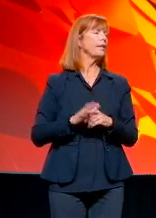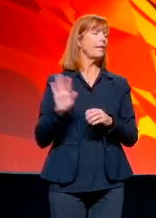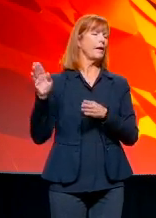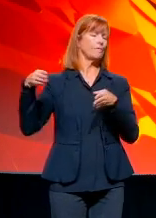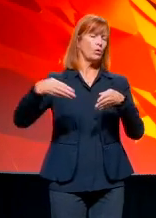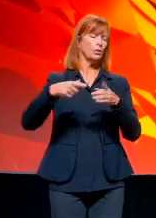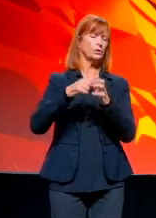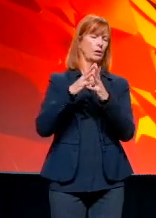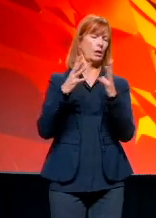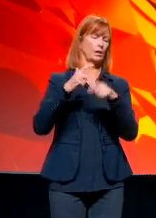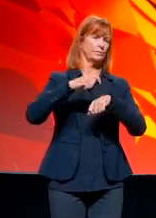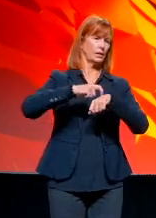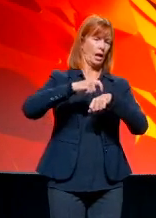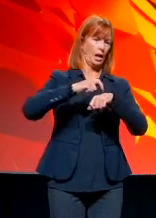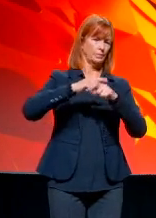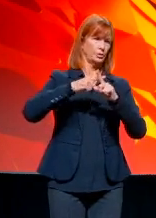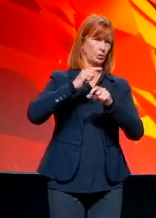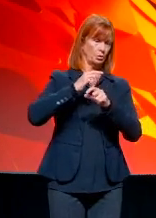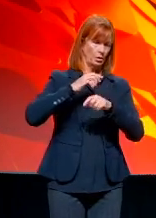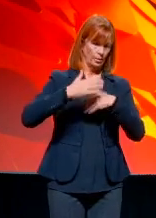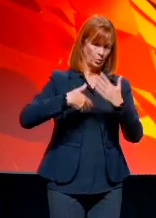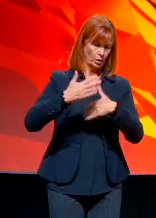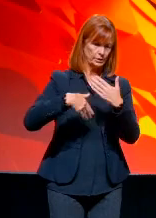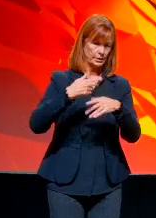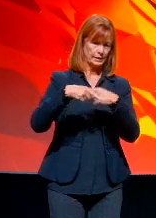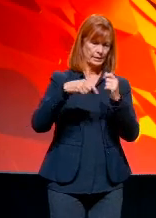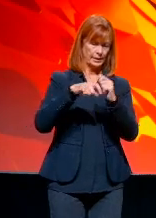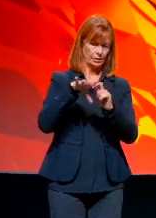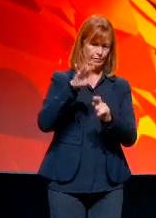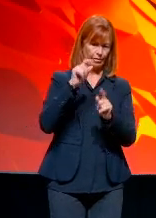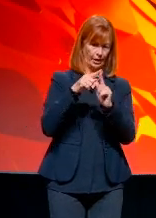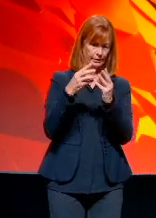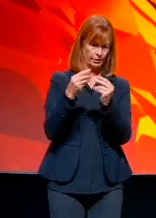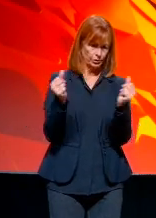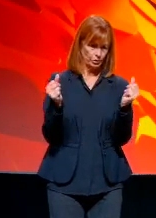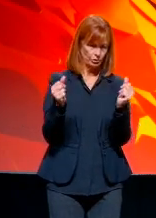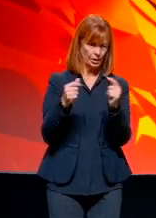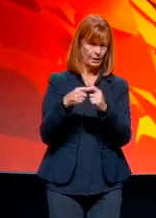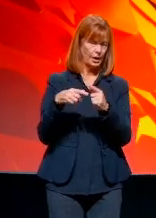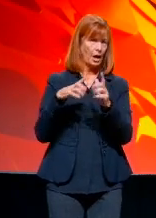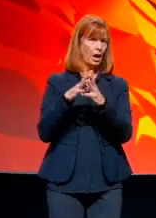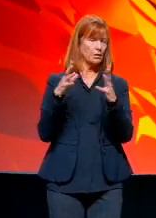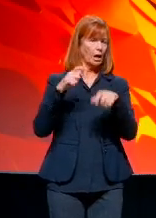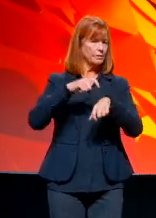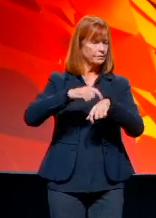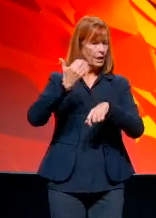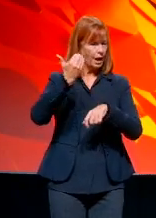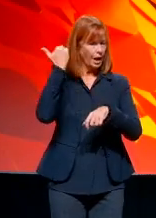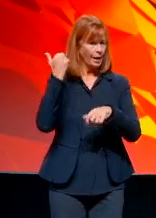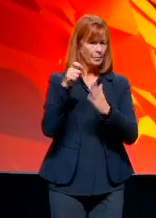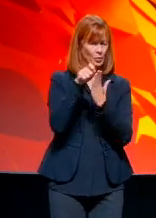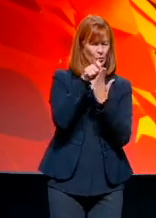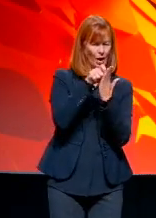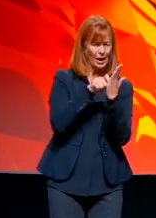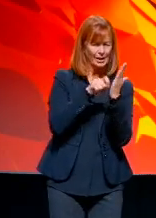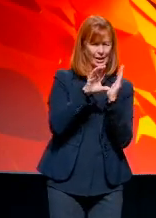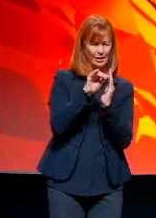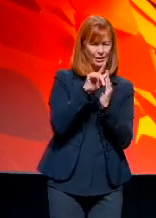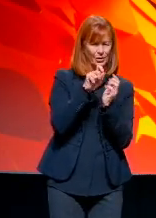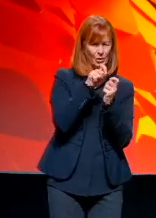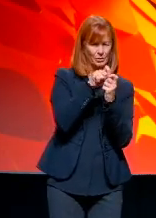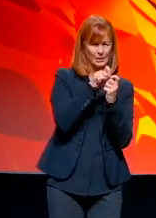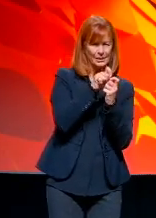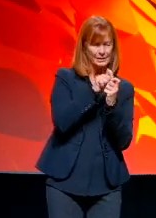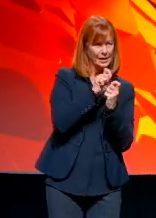crafting like more like a bespoke domain-specific solutions, and they spend a lot of time writing very detailed code or like so